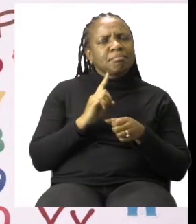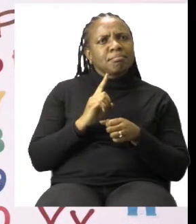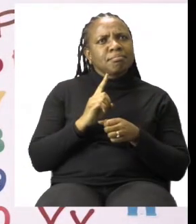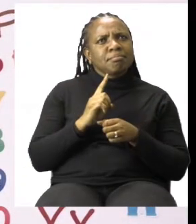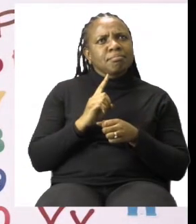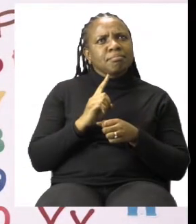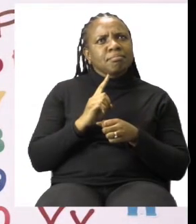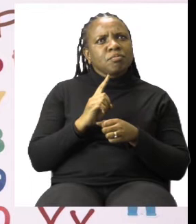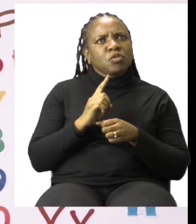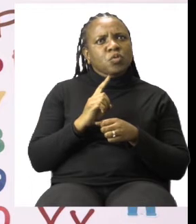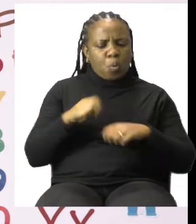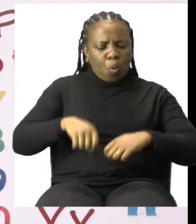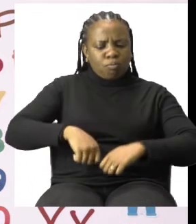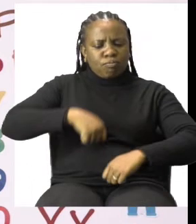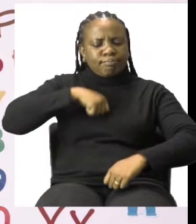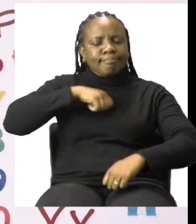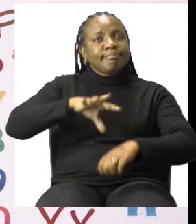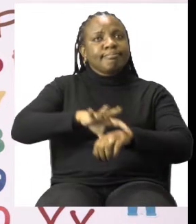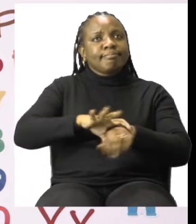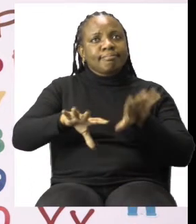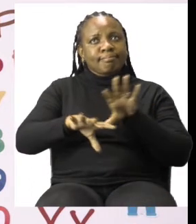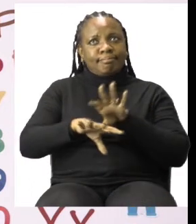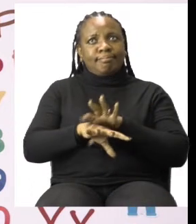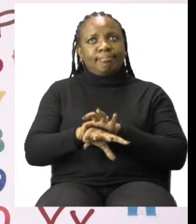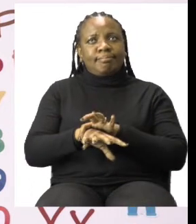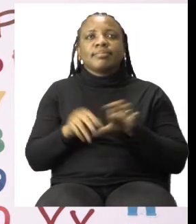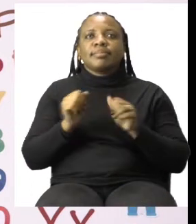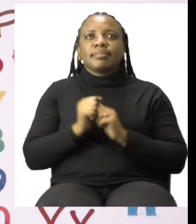a coat. So we have the